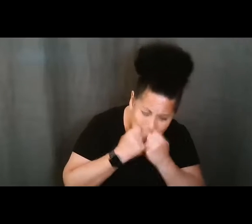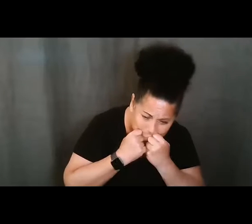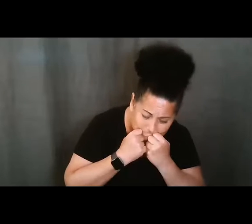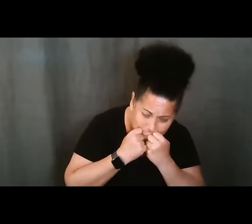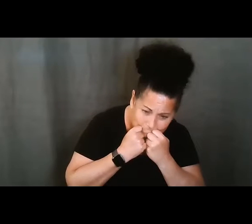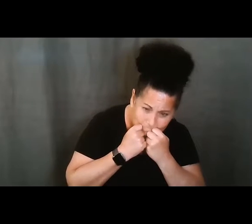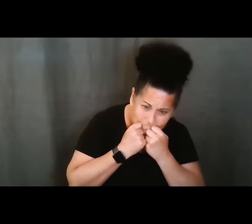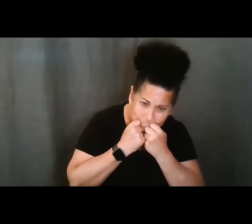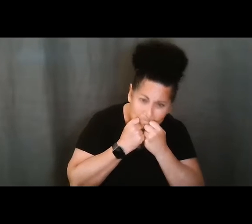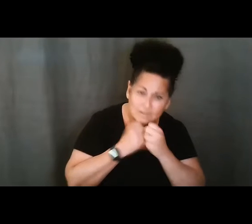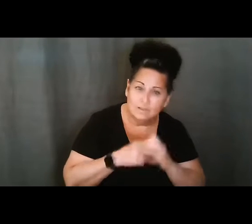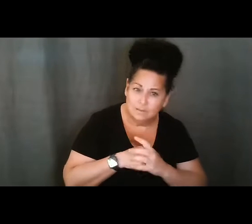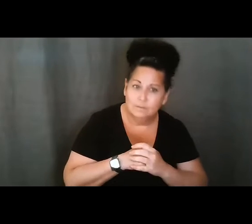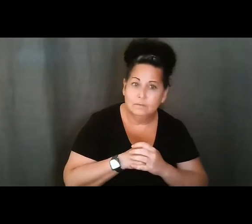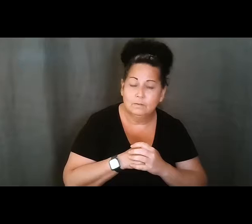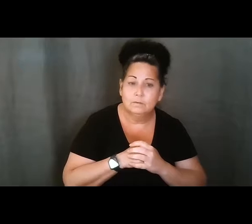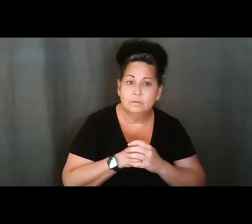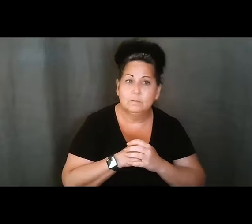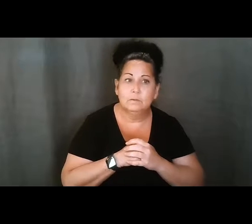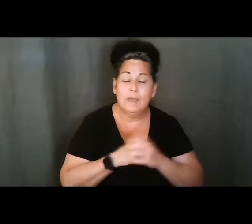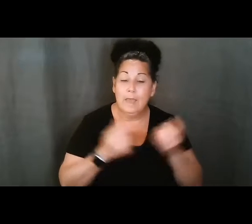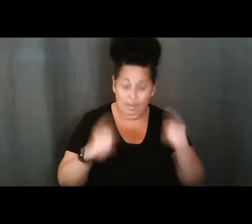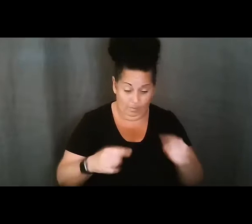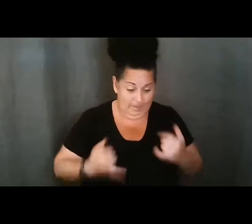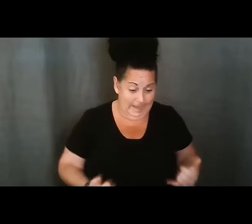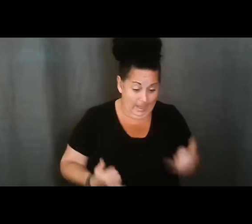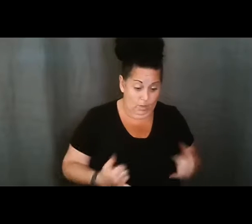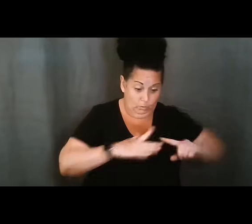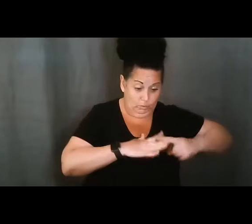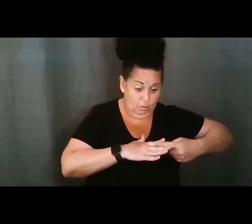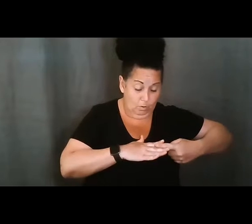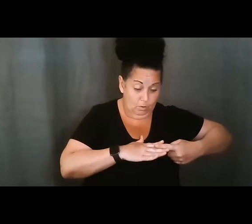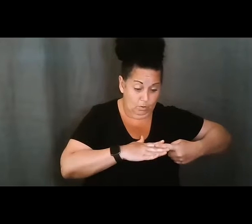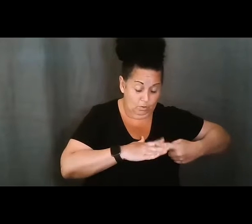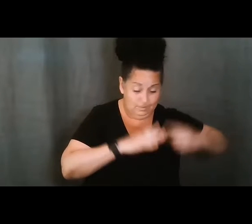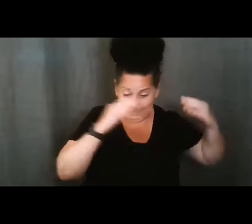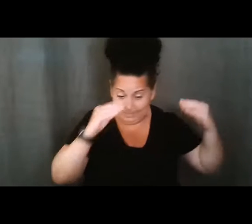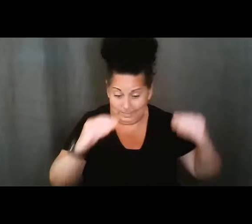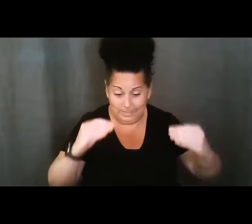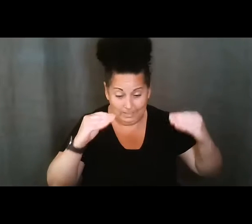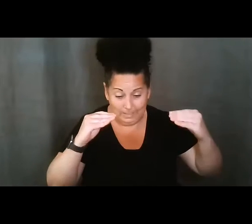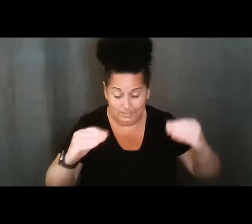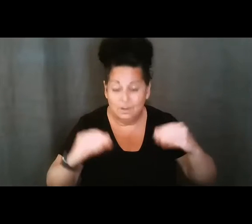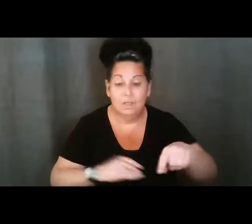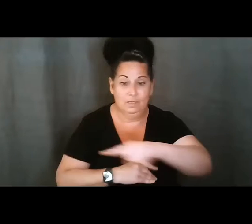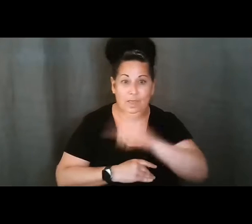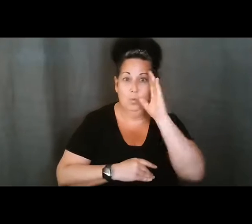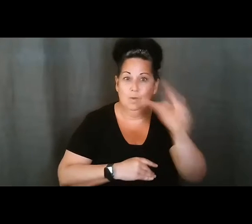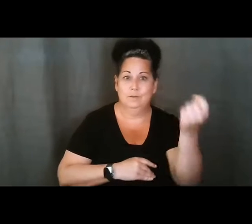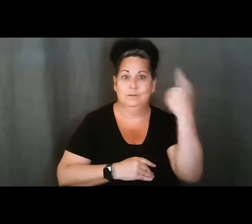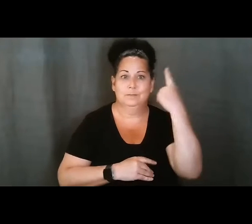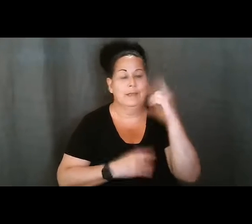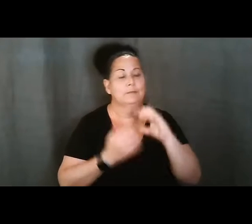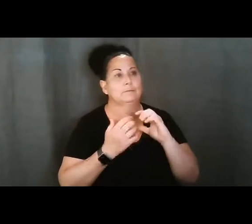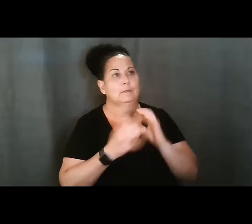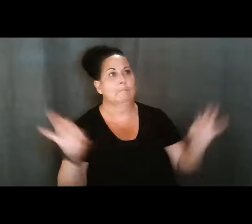and bend it to where we need it to be. The sooner we start with social-emotional learning with our children, the sooner they will understand the importance of it in